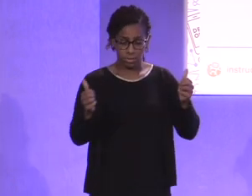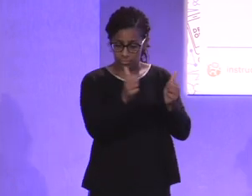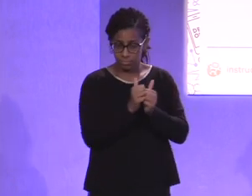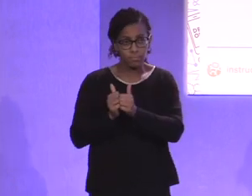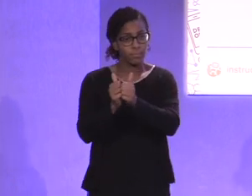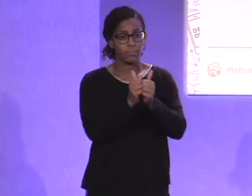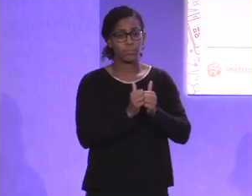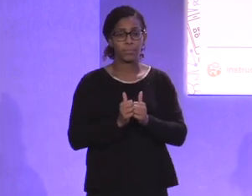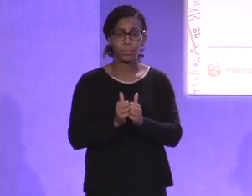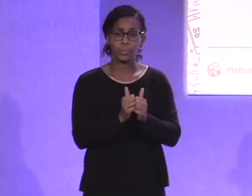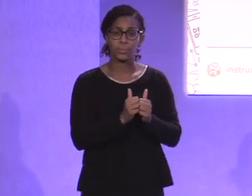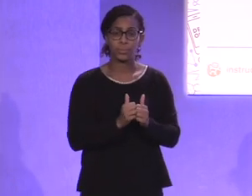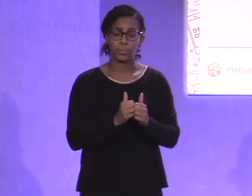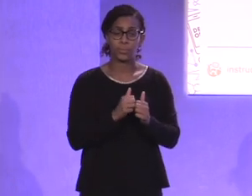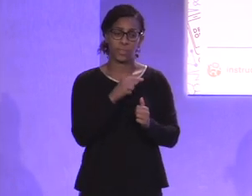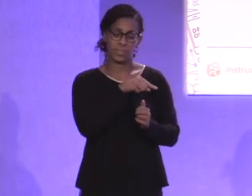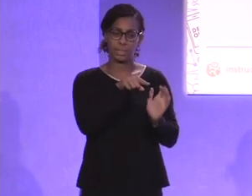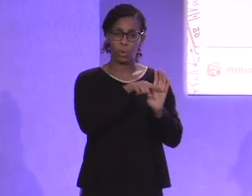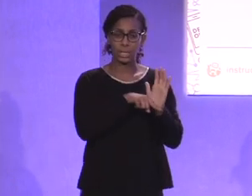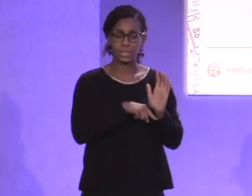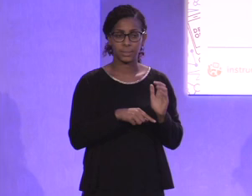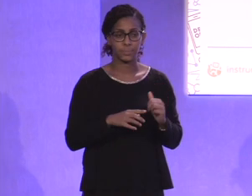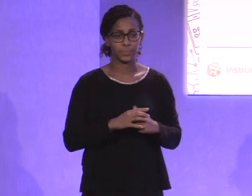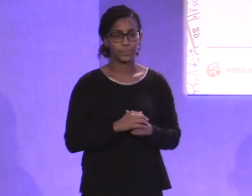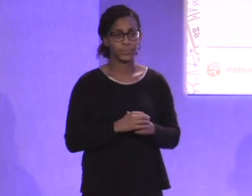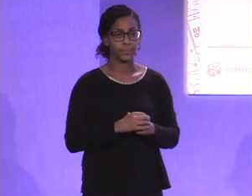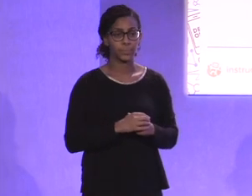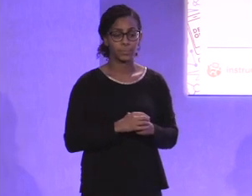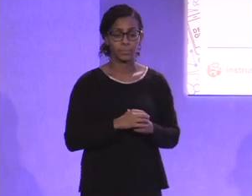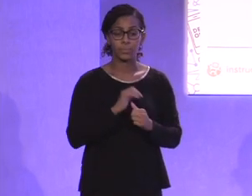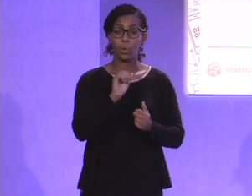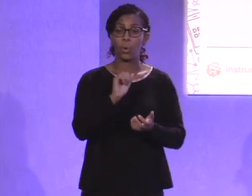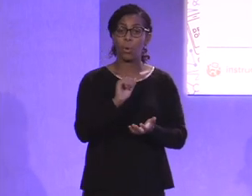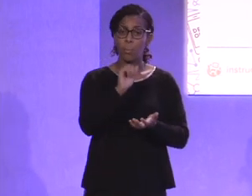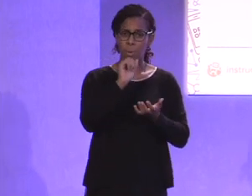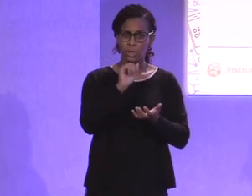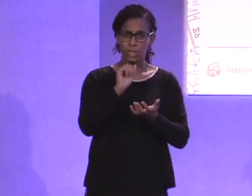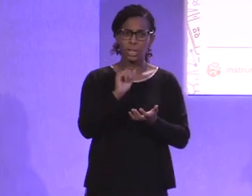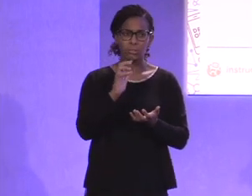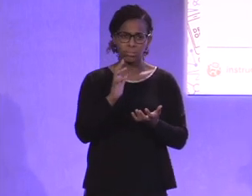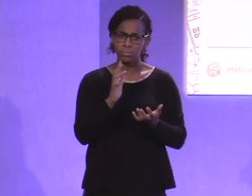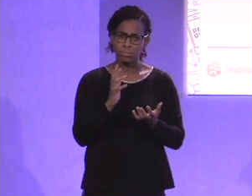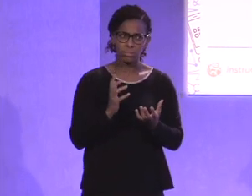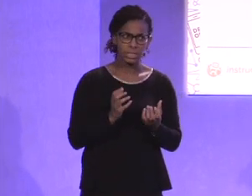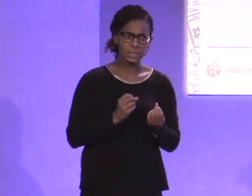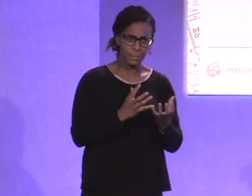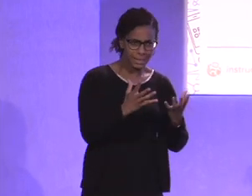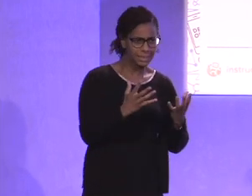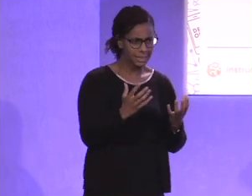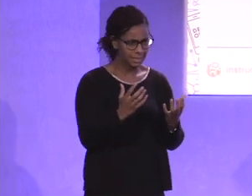made for this policy. Spend your budget, innovate. Don't be too